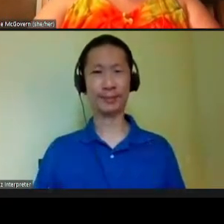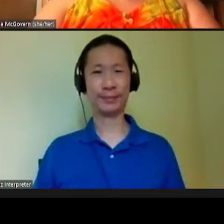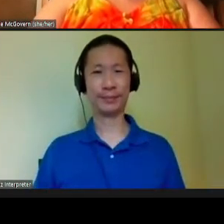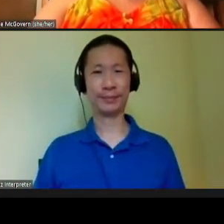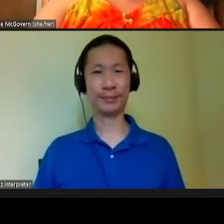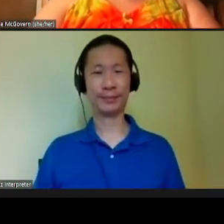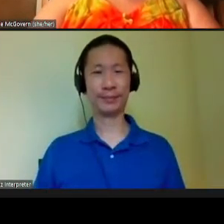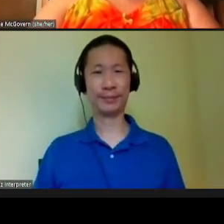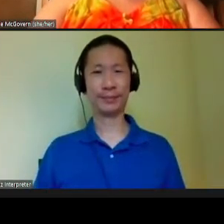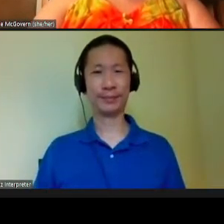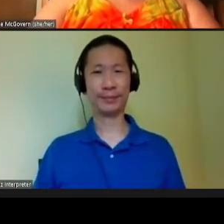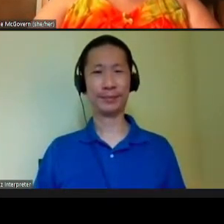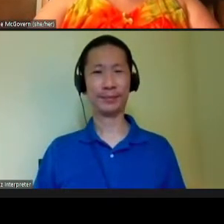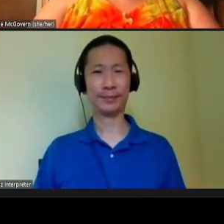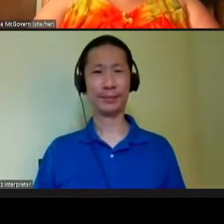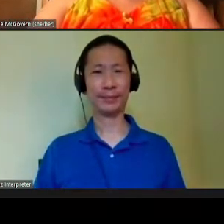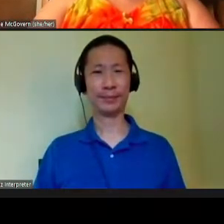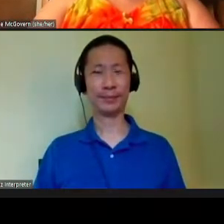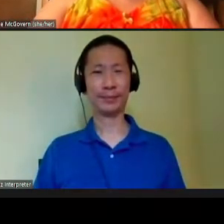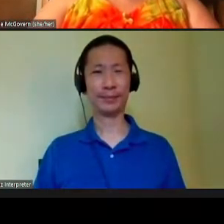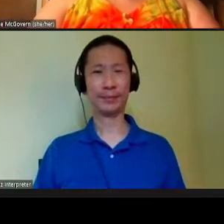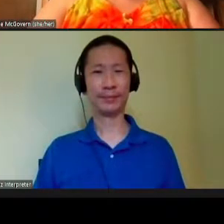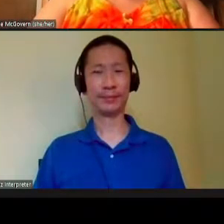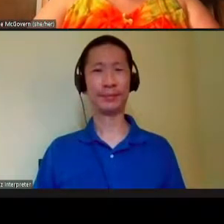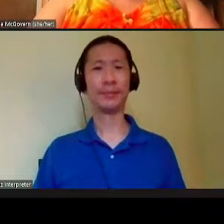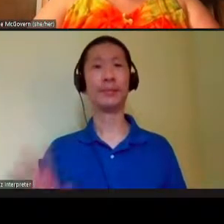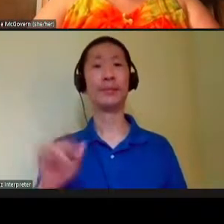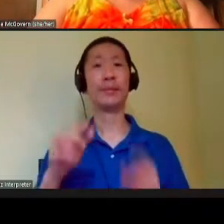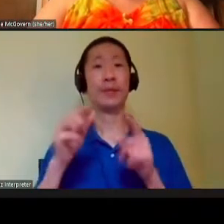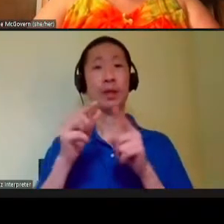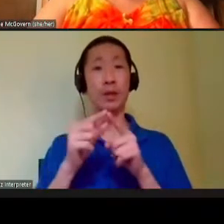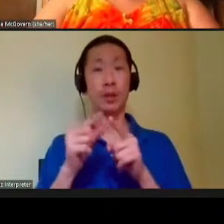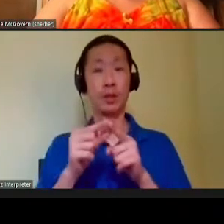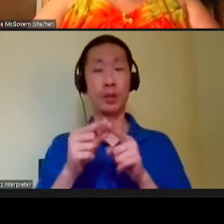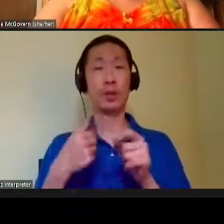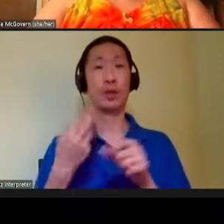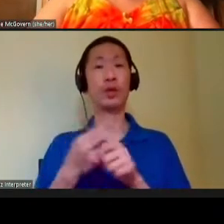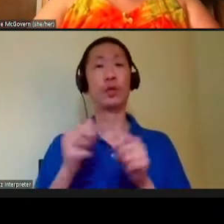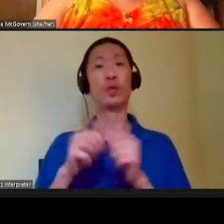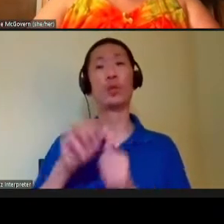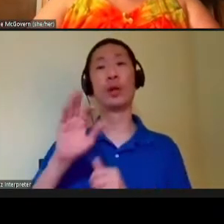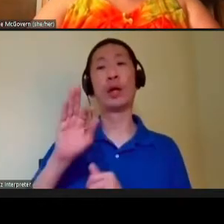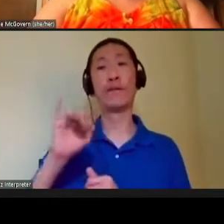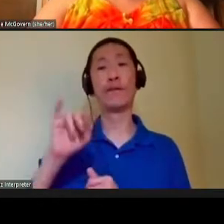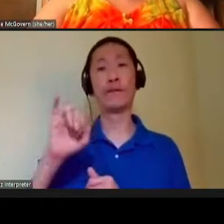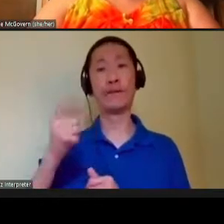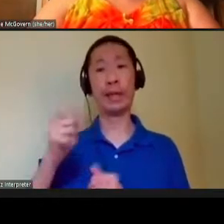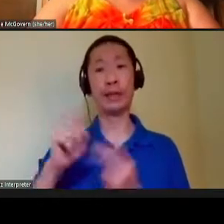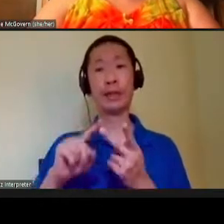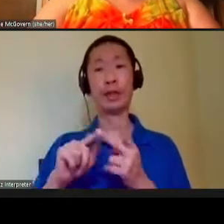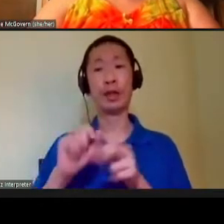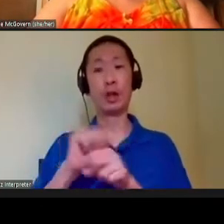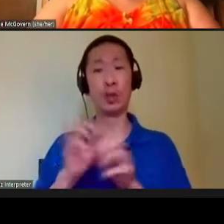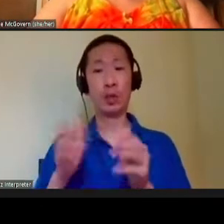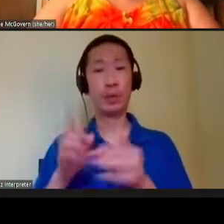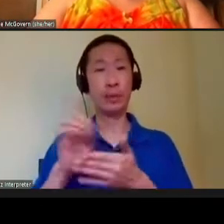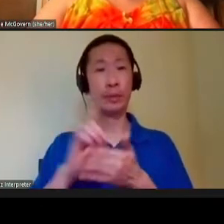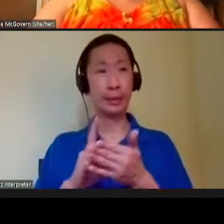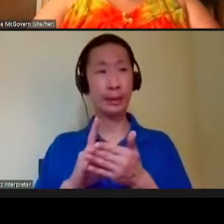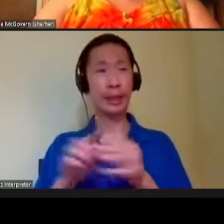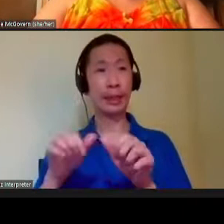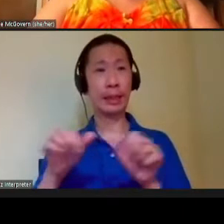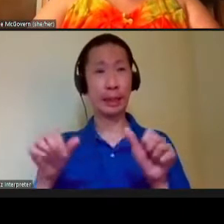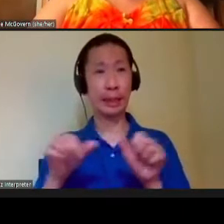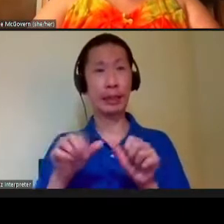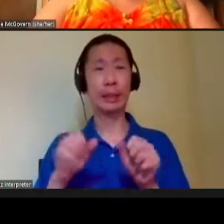The language that we use in fittings, in our workroom and design spaces, can very frequently make